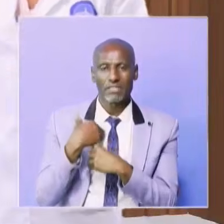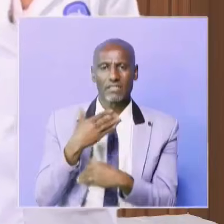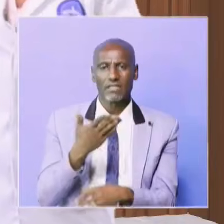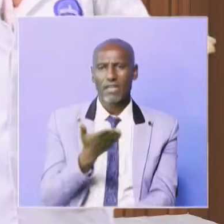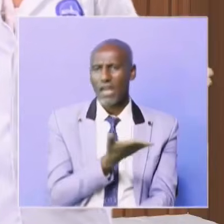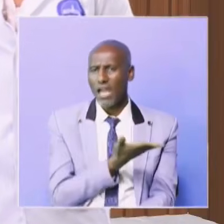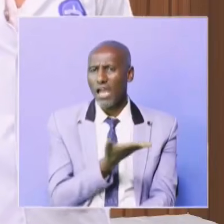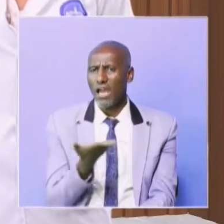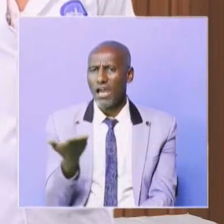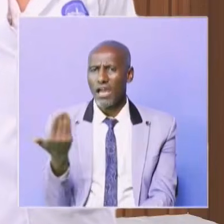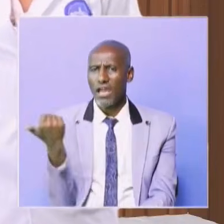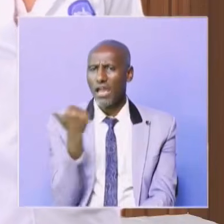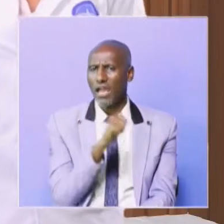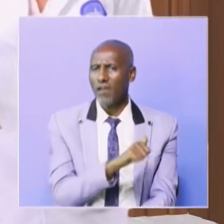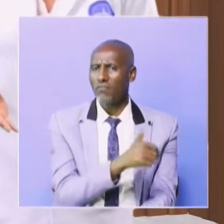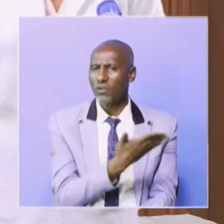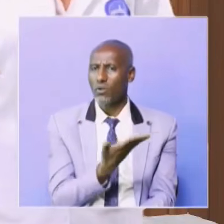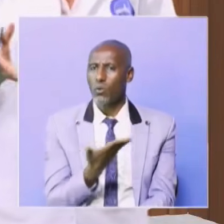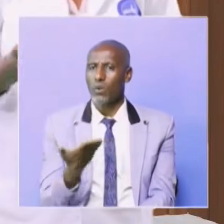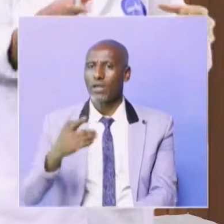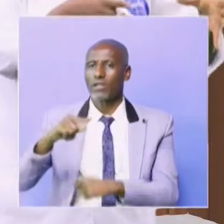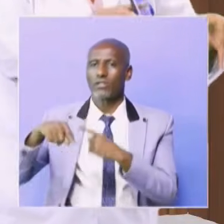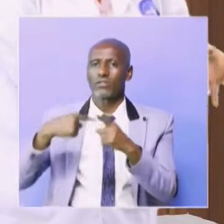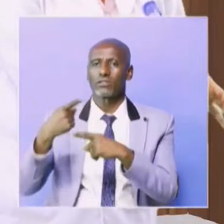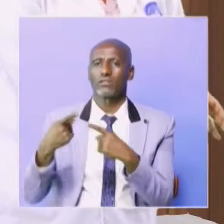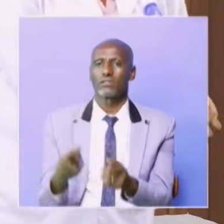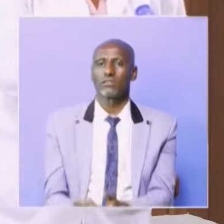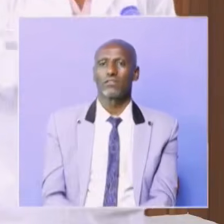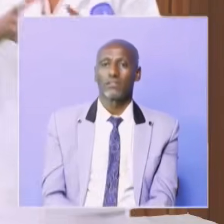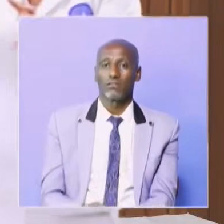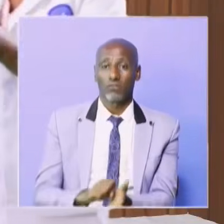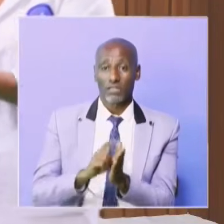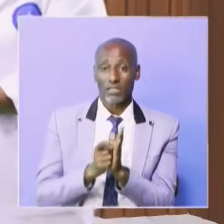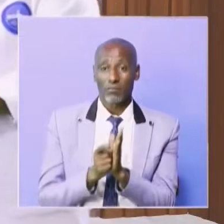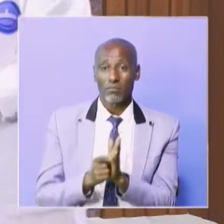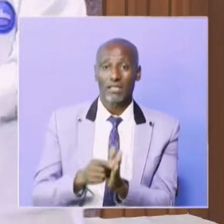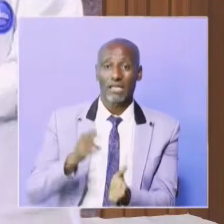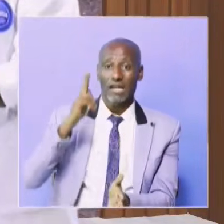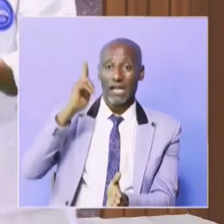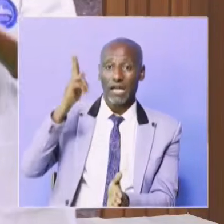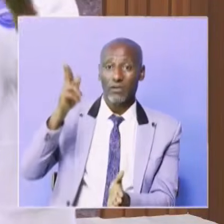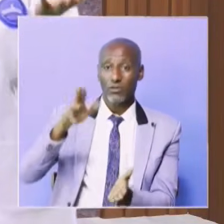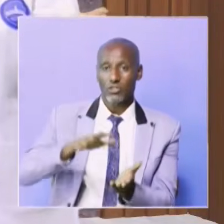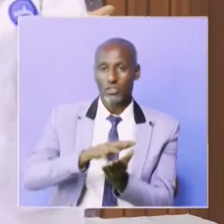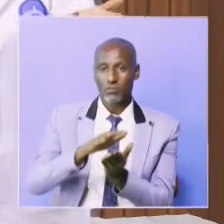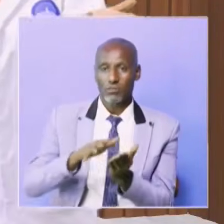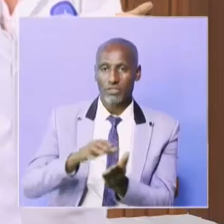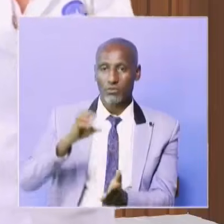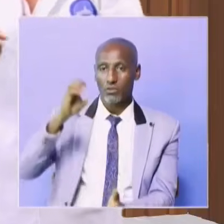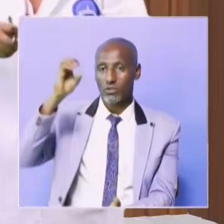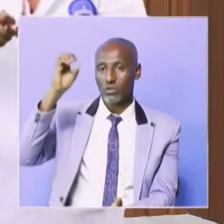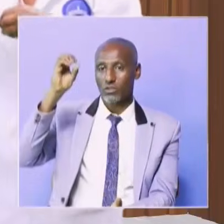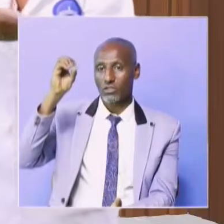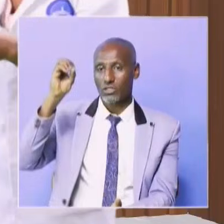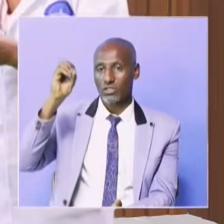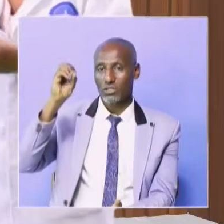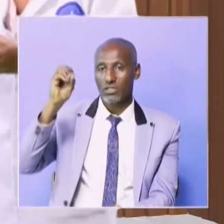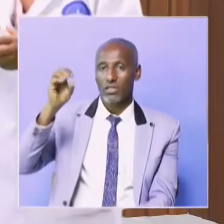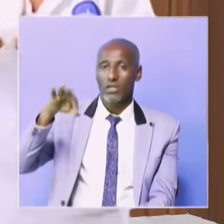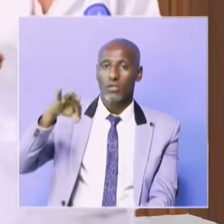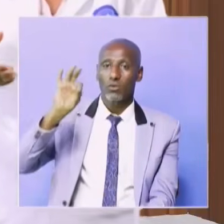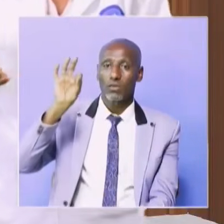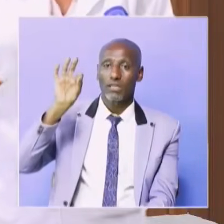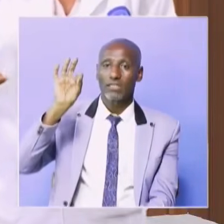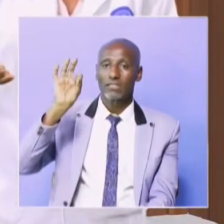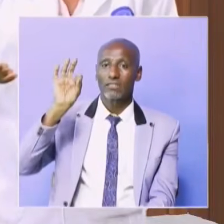Everywhere you go. For example, when you mix hydrogen molecule with oxygen, wherever you ask or wherever you go,